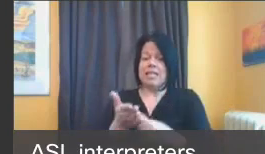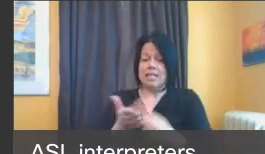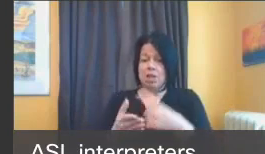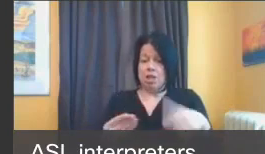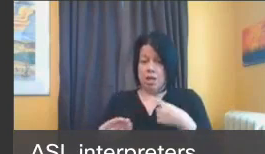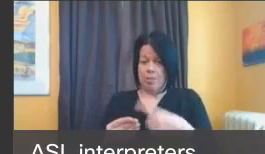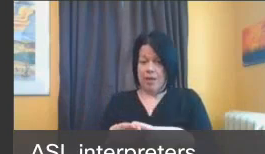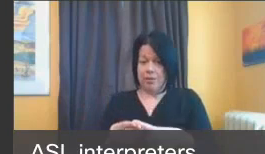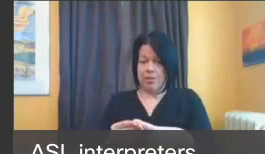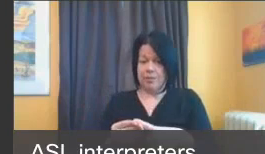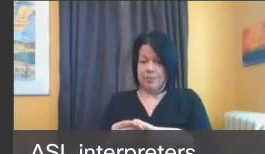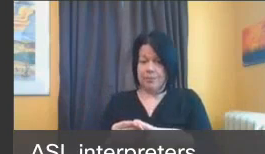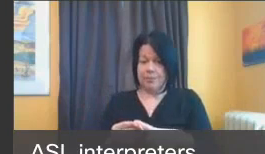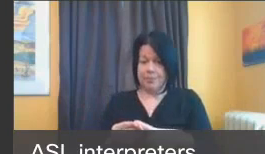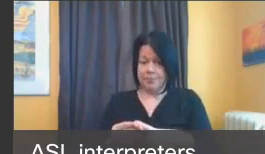you know,